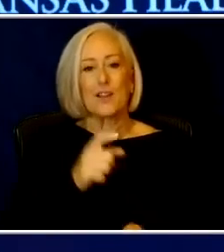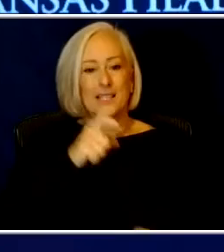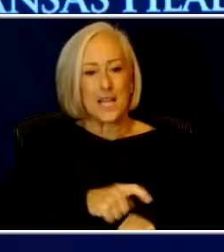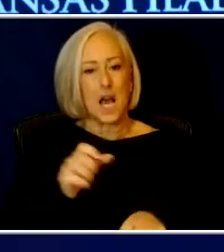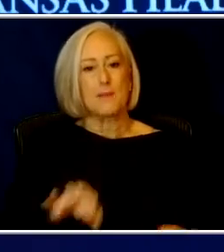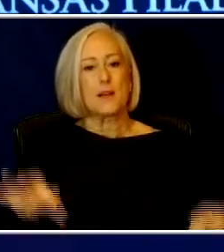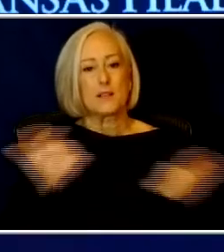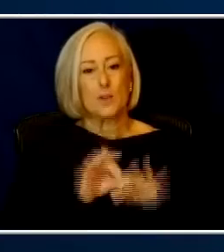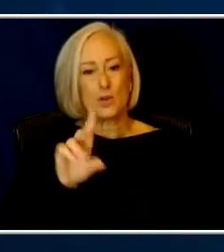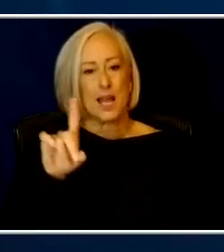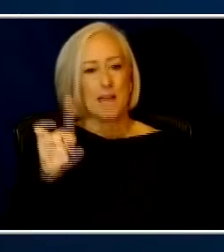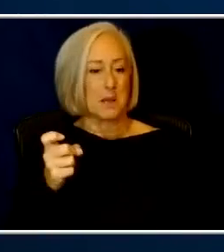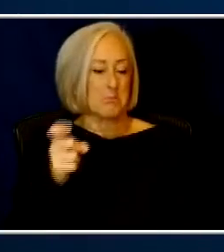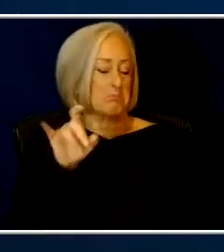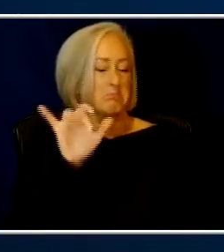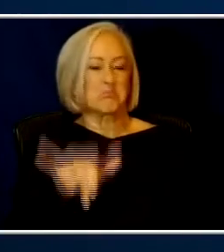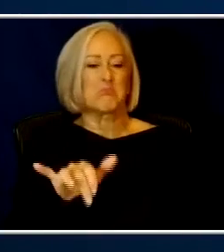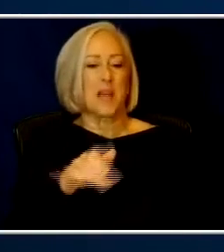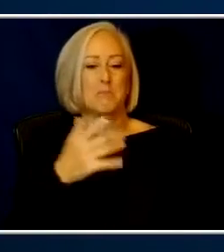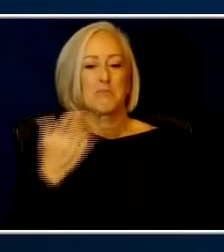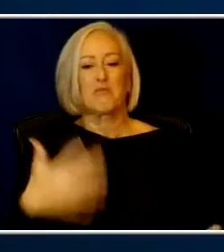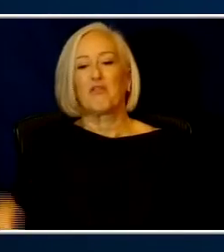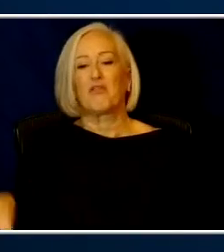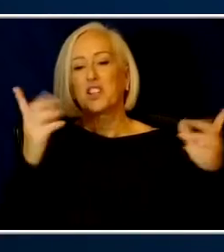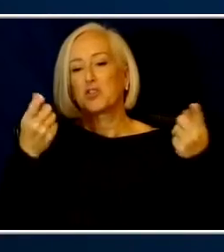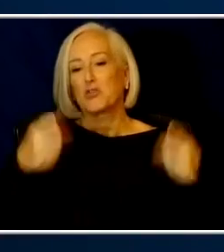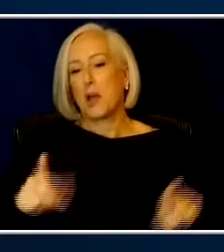there last winter. I think we've hit it a couple times this pandemic. Your thoughts?